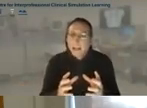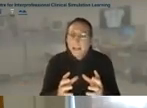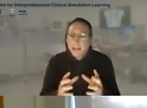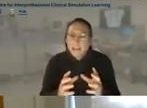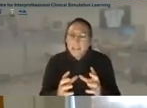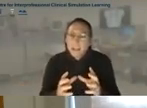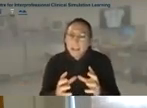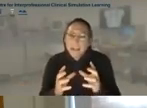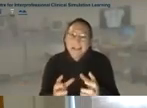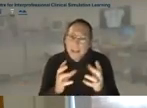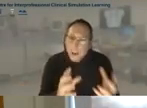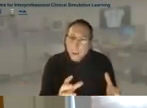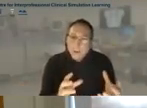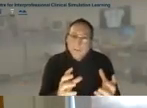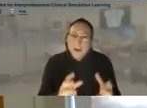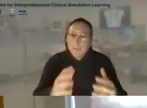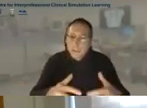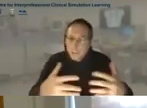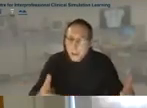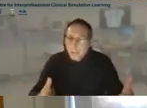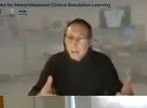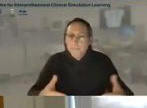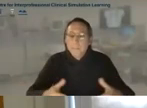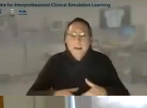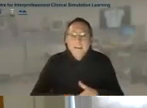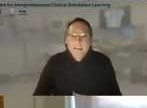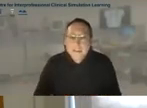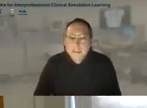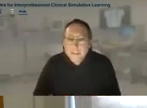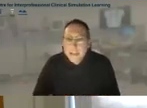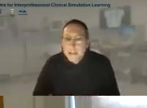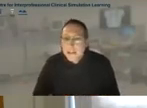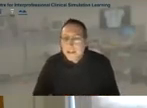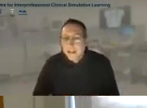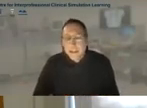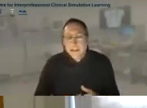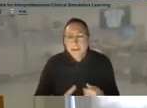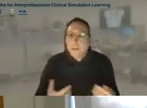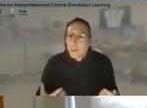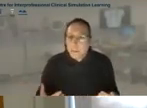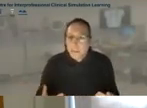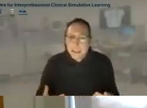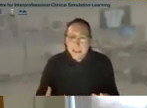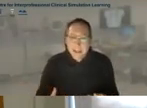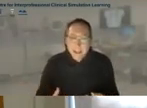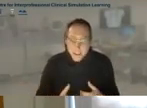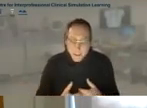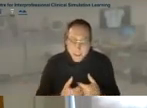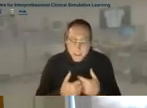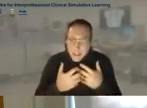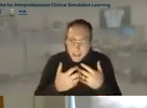highlight. Simulation isn't only find and fix the problem. Simulation is super well positioned